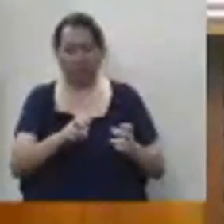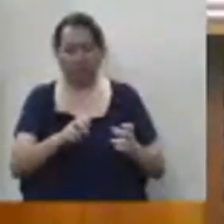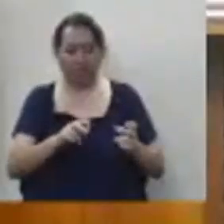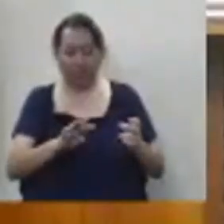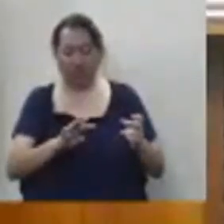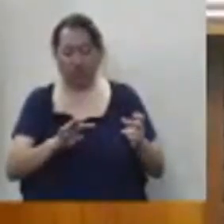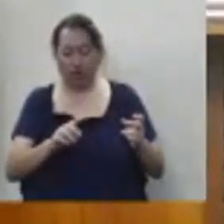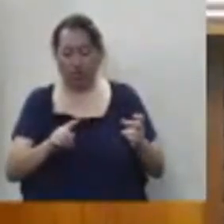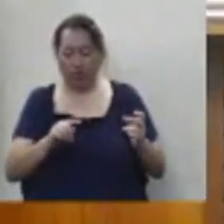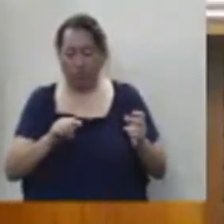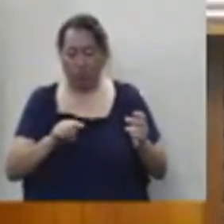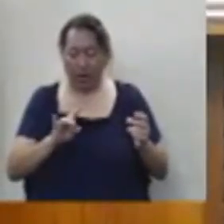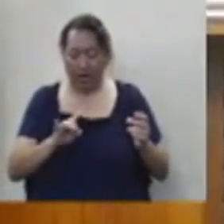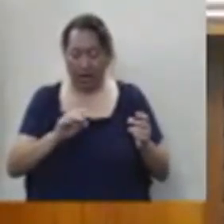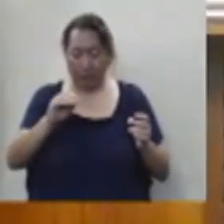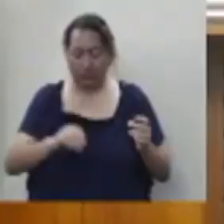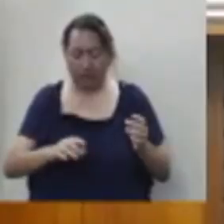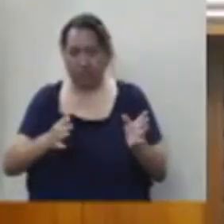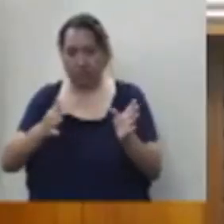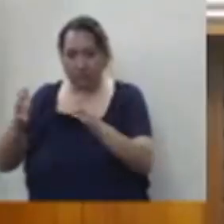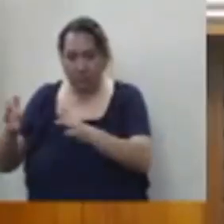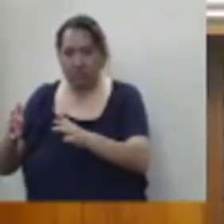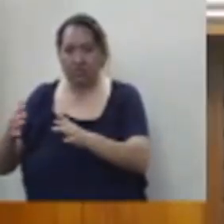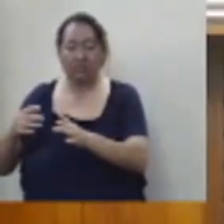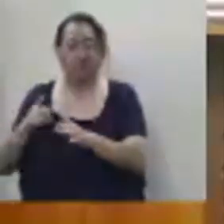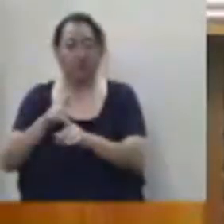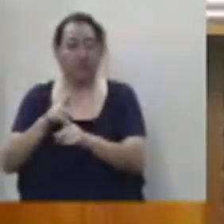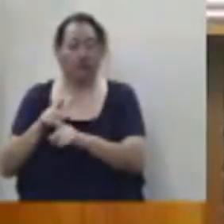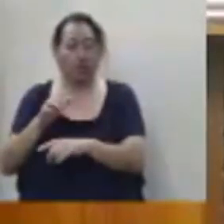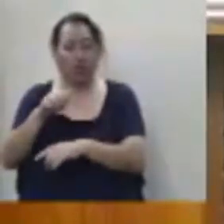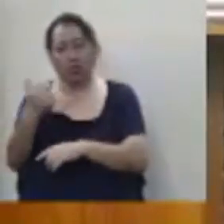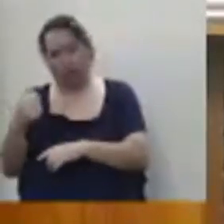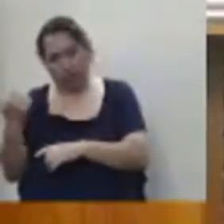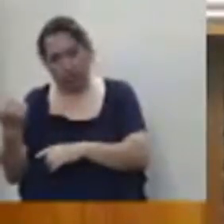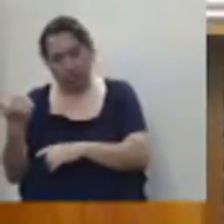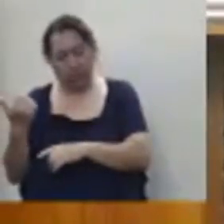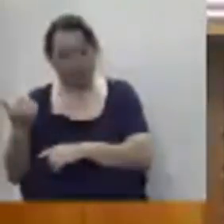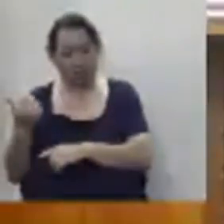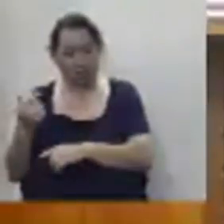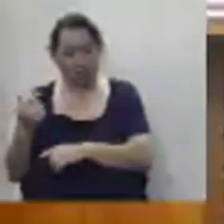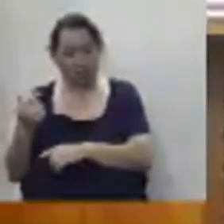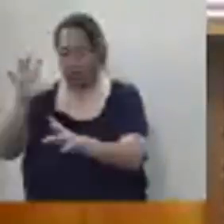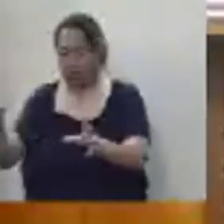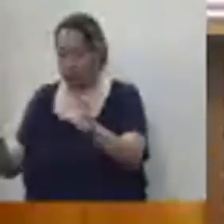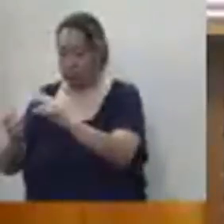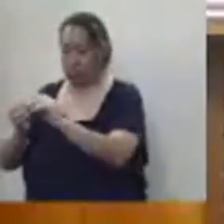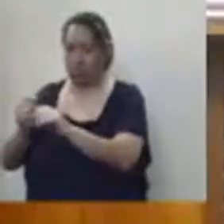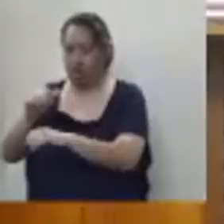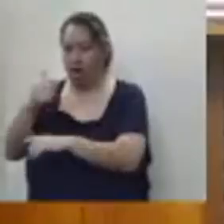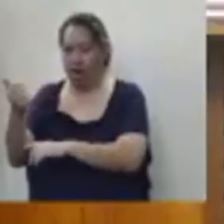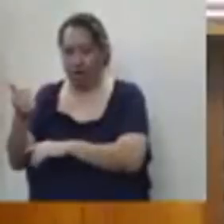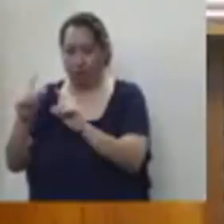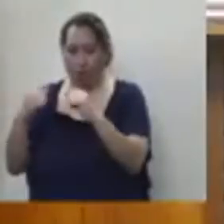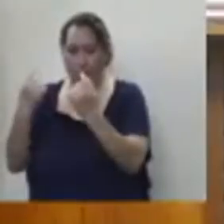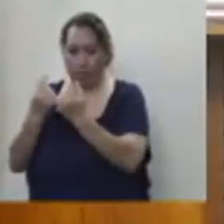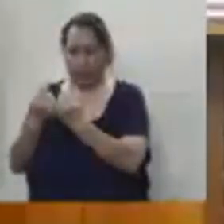41.48%. And then we have in the pie, the other category, which lumps every other ethnic group. In this case,